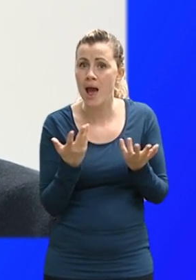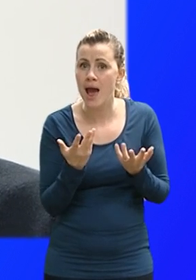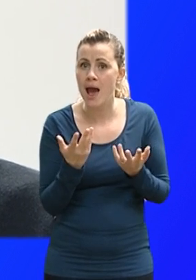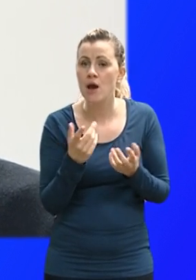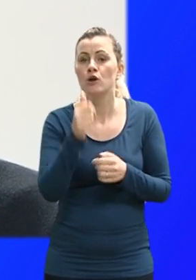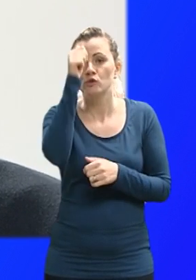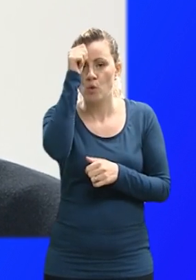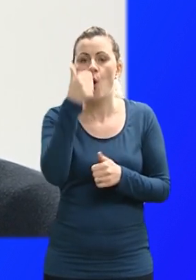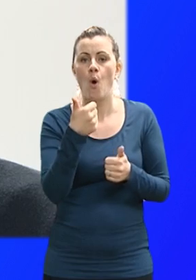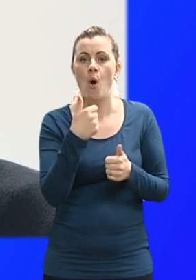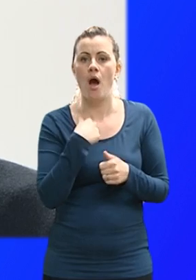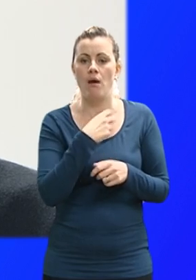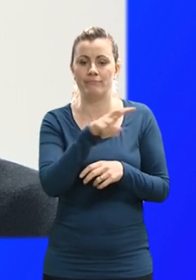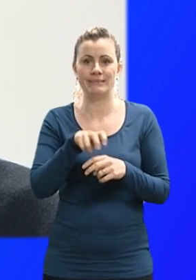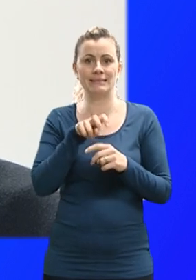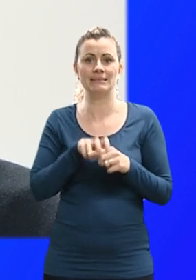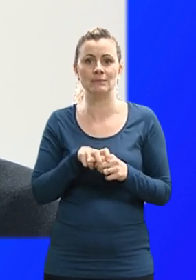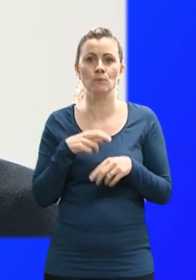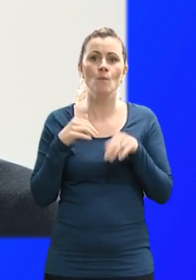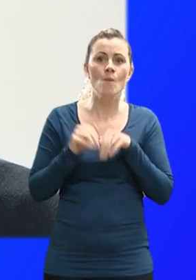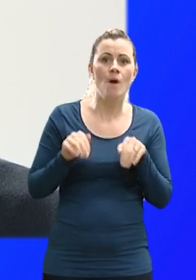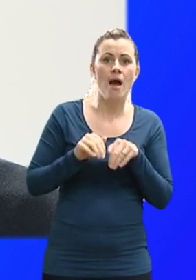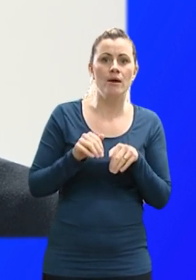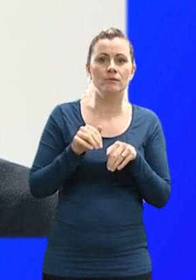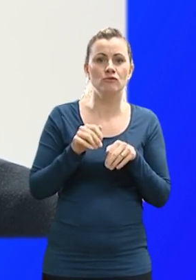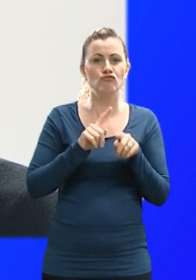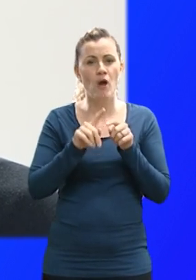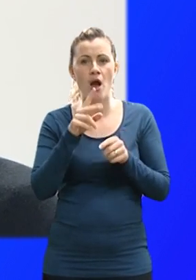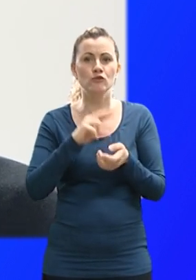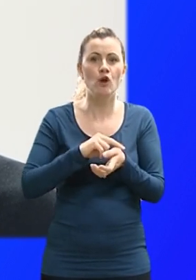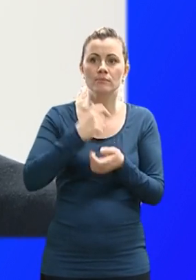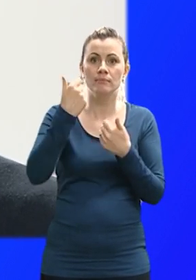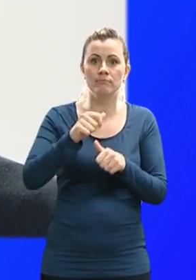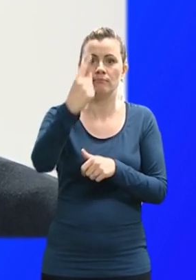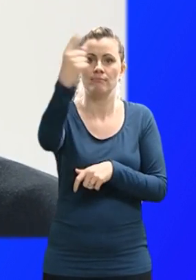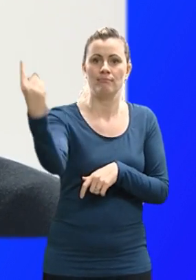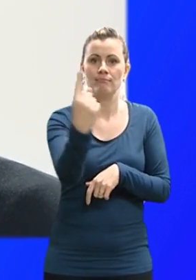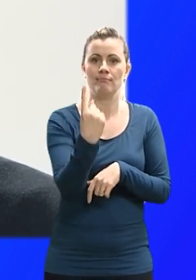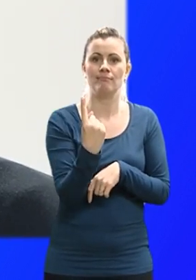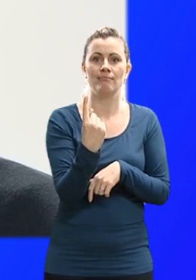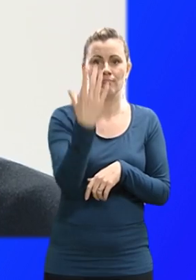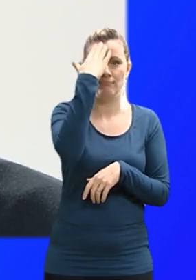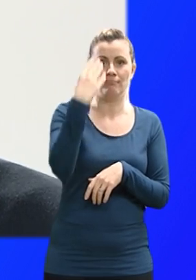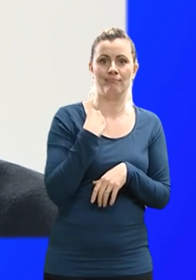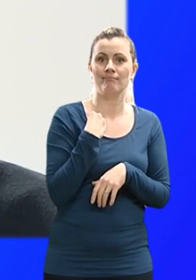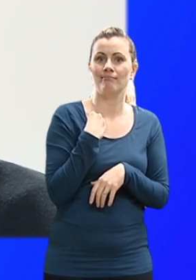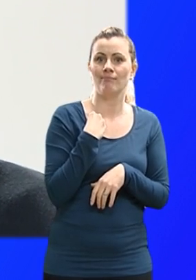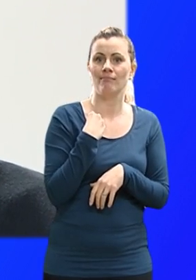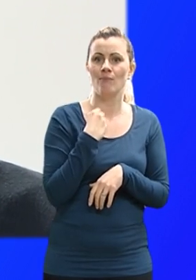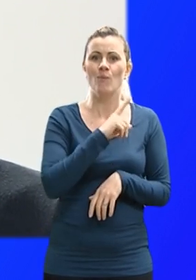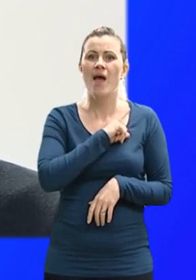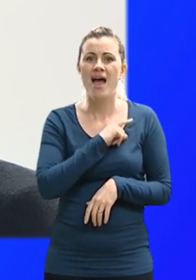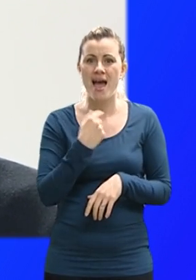receptionist when I go in, and I'll ask where the particular doctor. There's quite a number of doors, they can come out of any door,